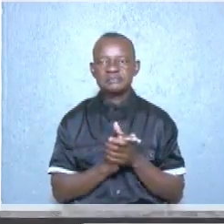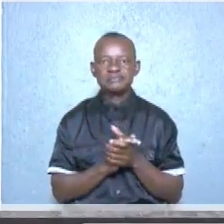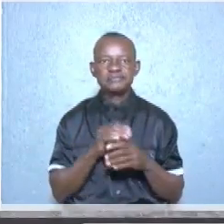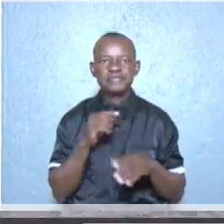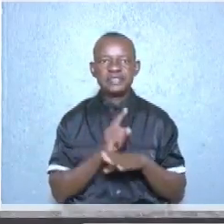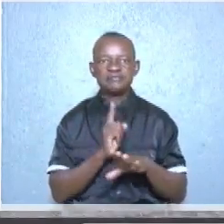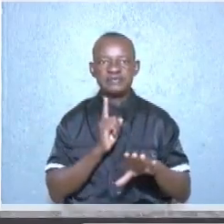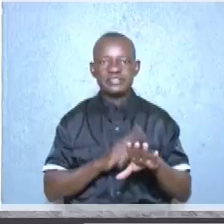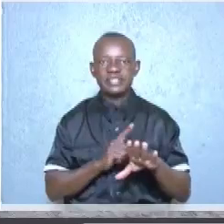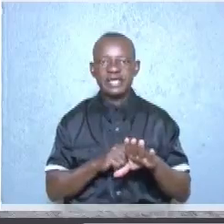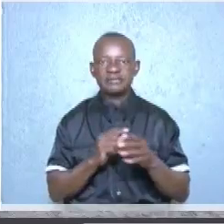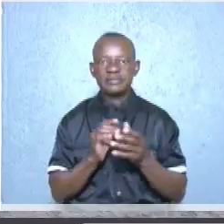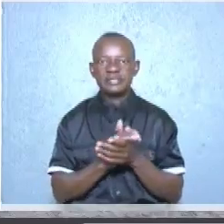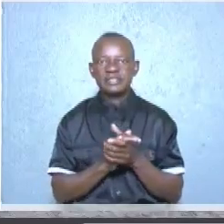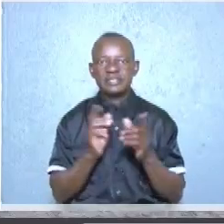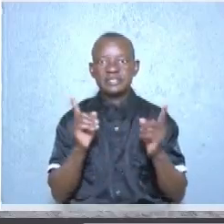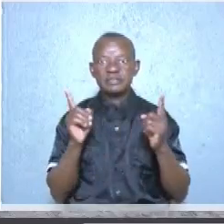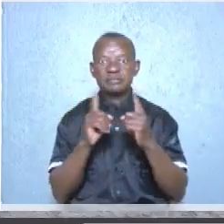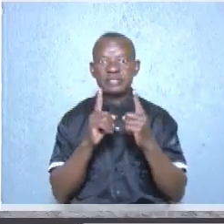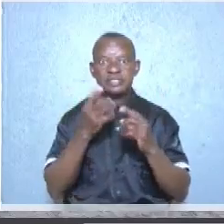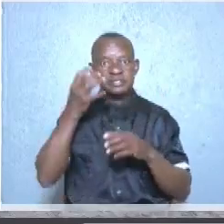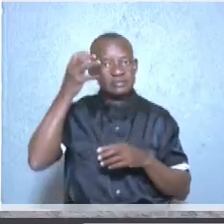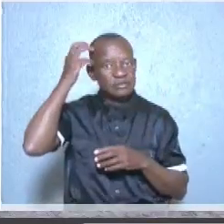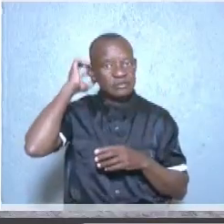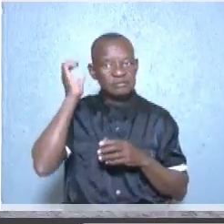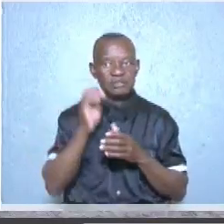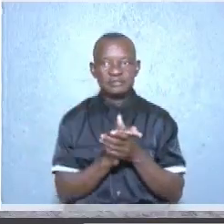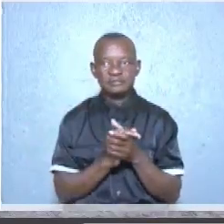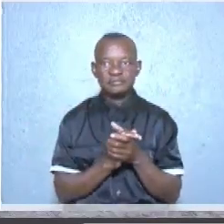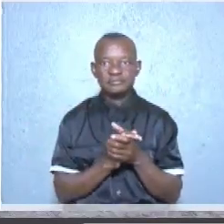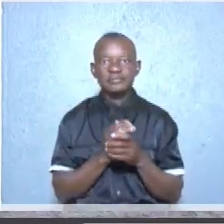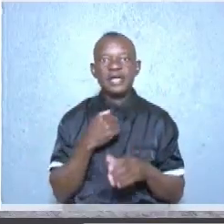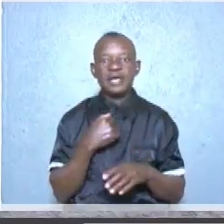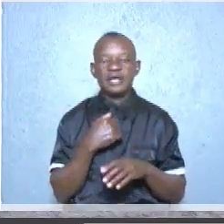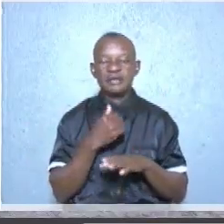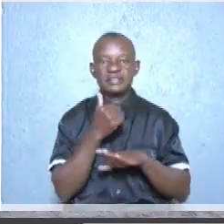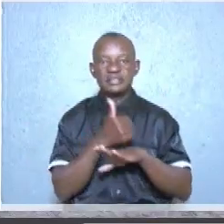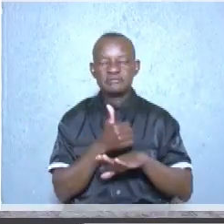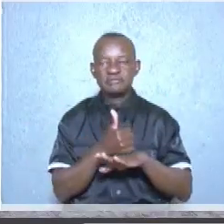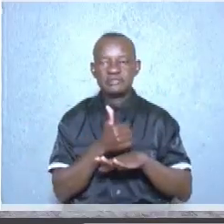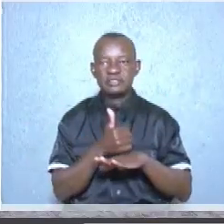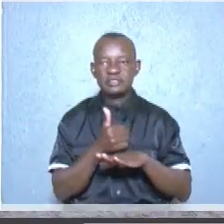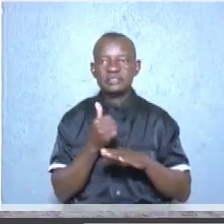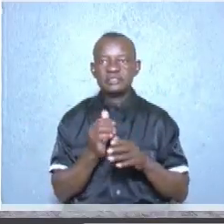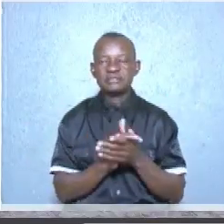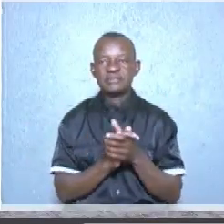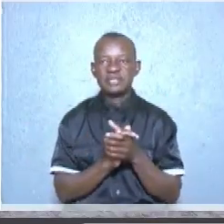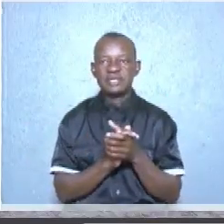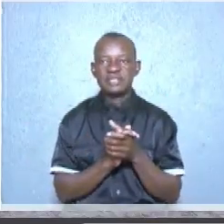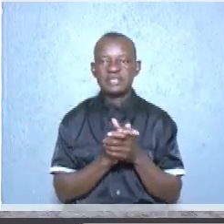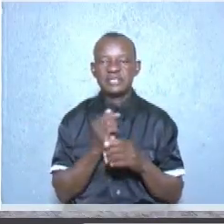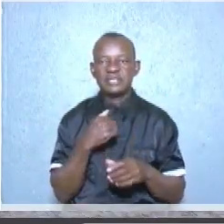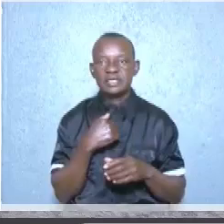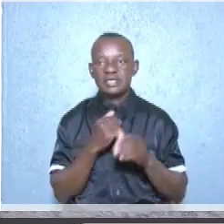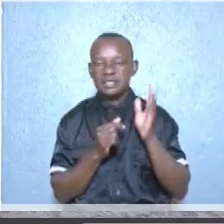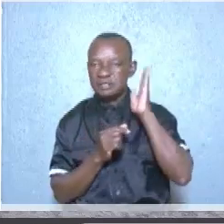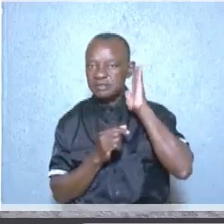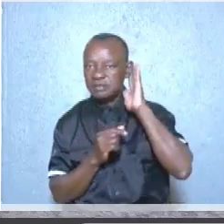person. Yes, thank you. I was fortunate enough to, I was listening to last